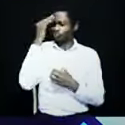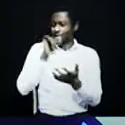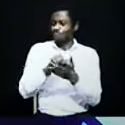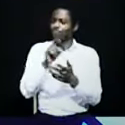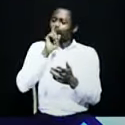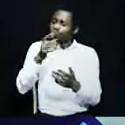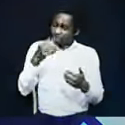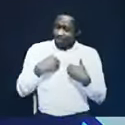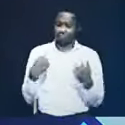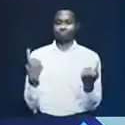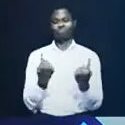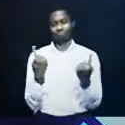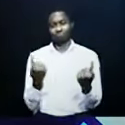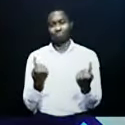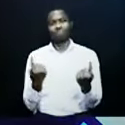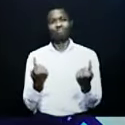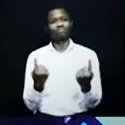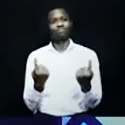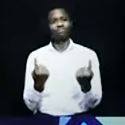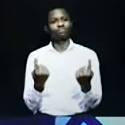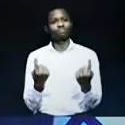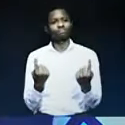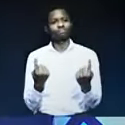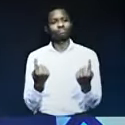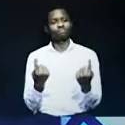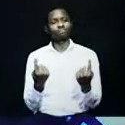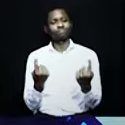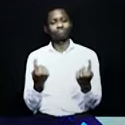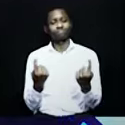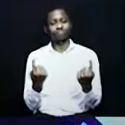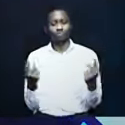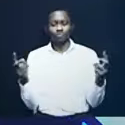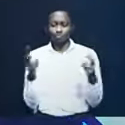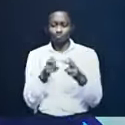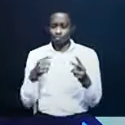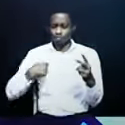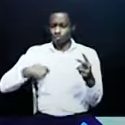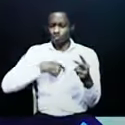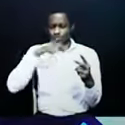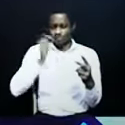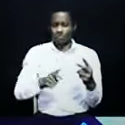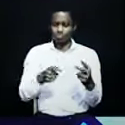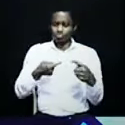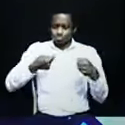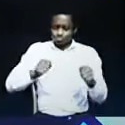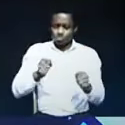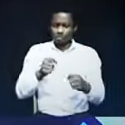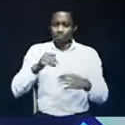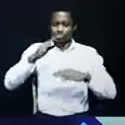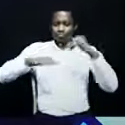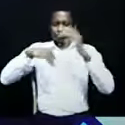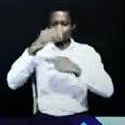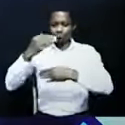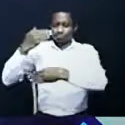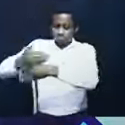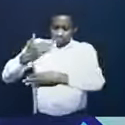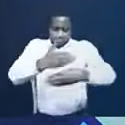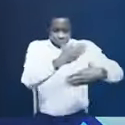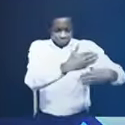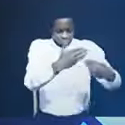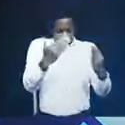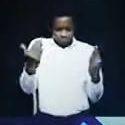So we need to consciously build blocks of resistance against sin and